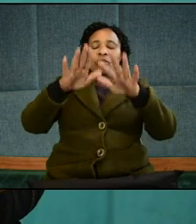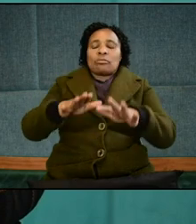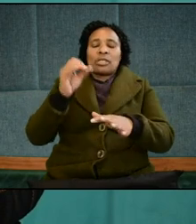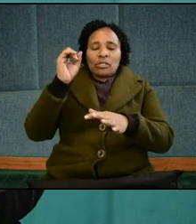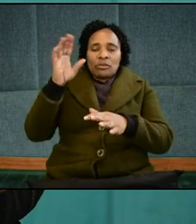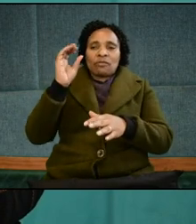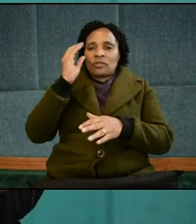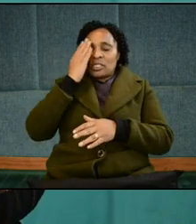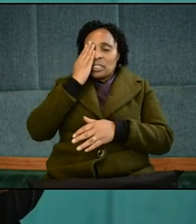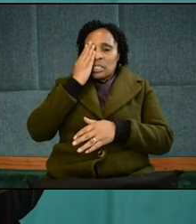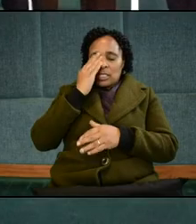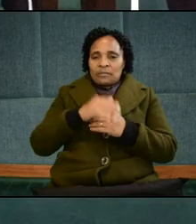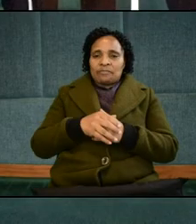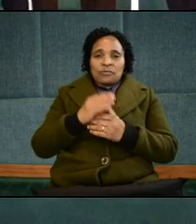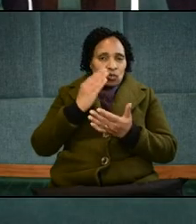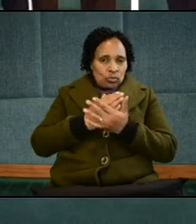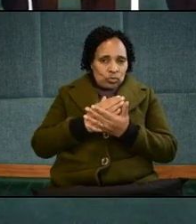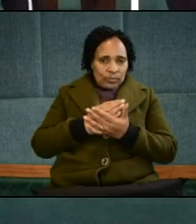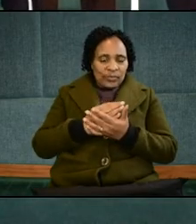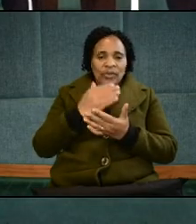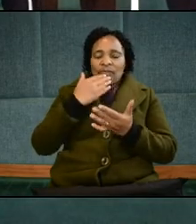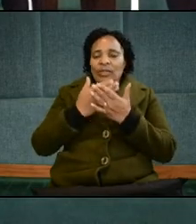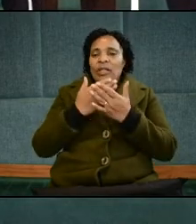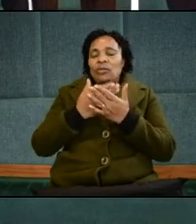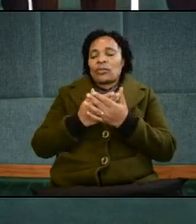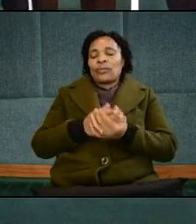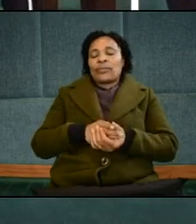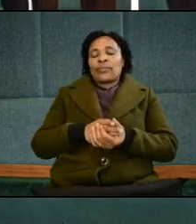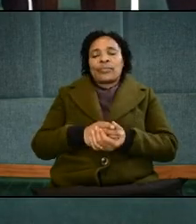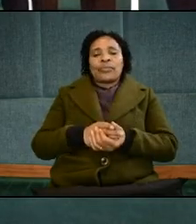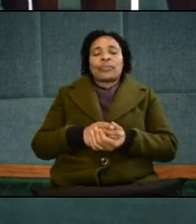Israelites. True. Thank you for that, Sid.